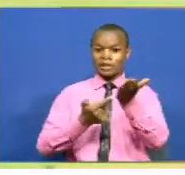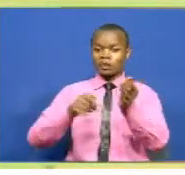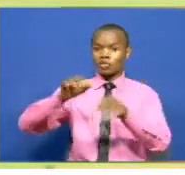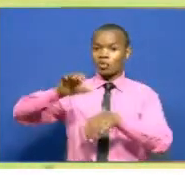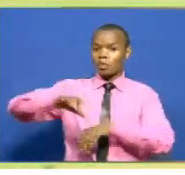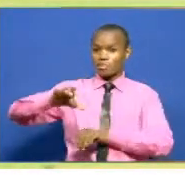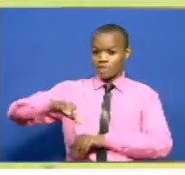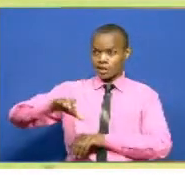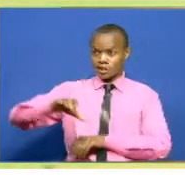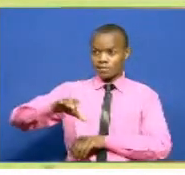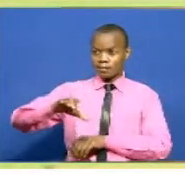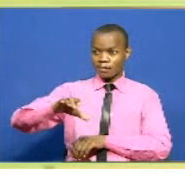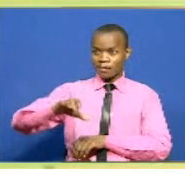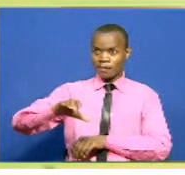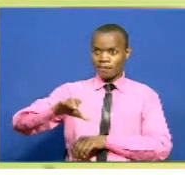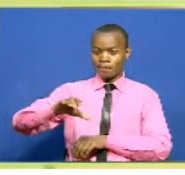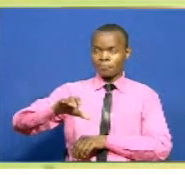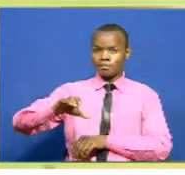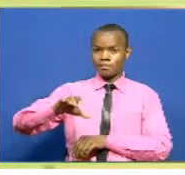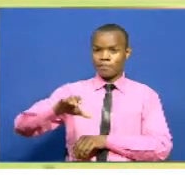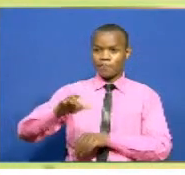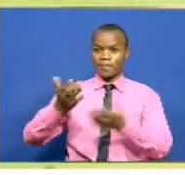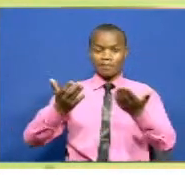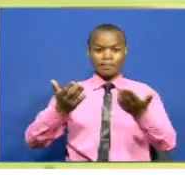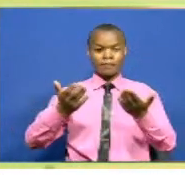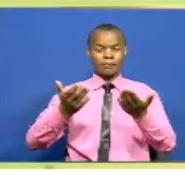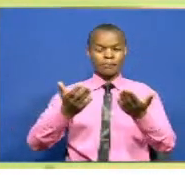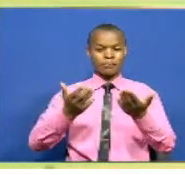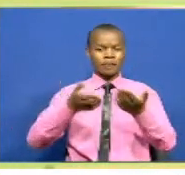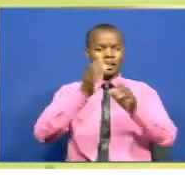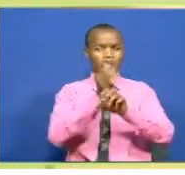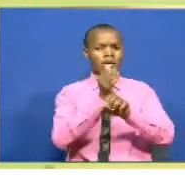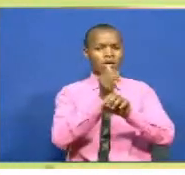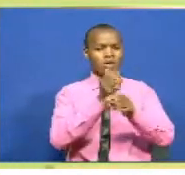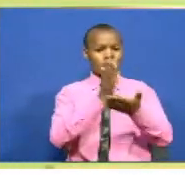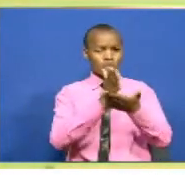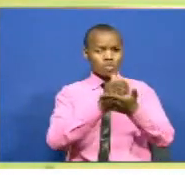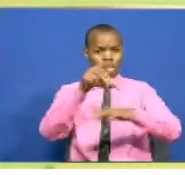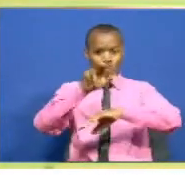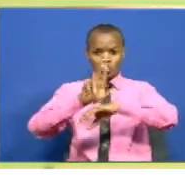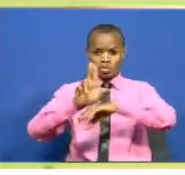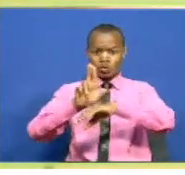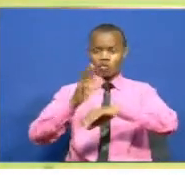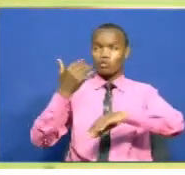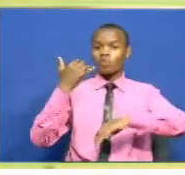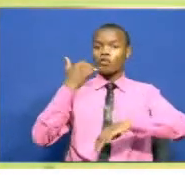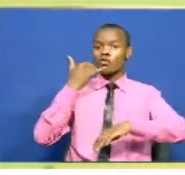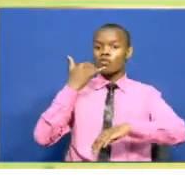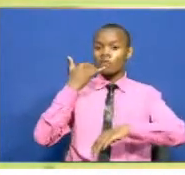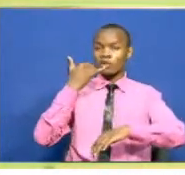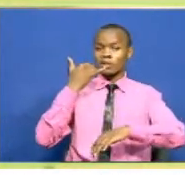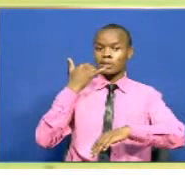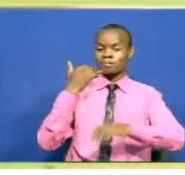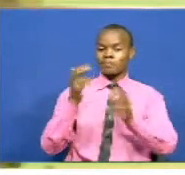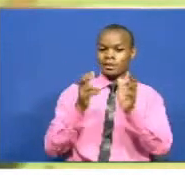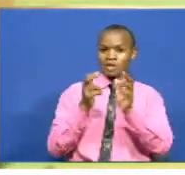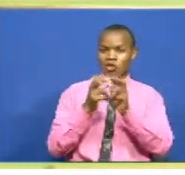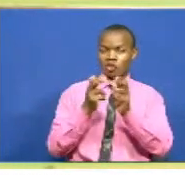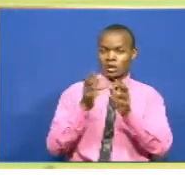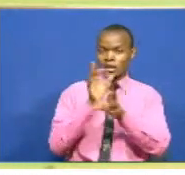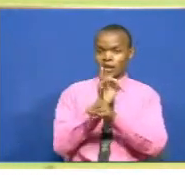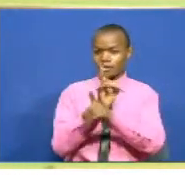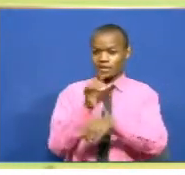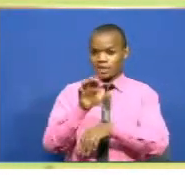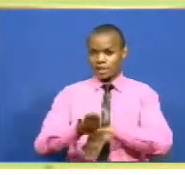digital market, there is no roaming, so you're able to use your mobile phone number in any of the countries, and we plan to expand